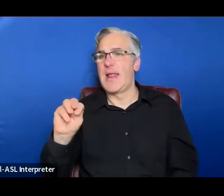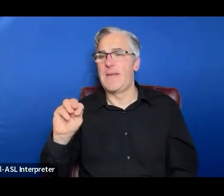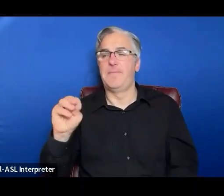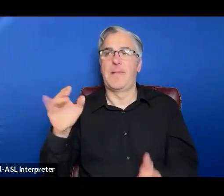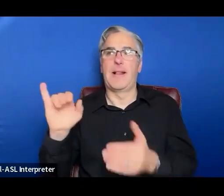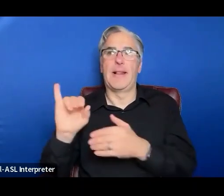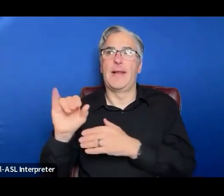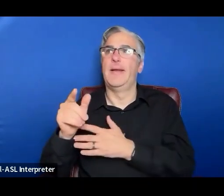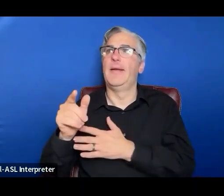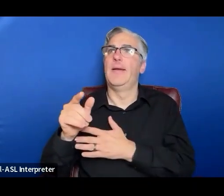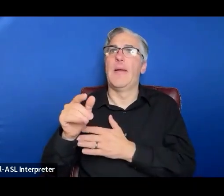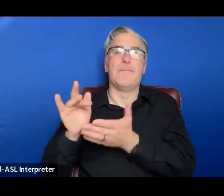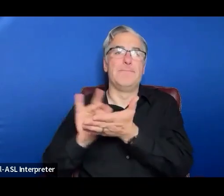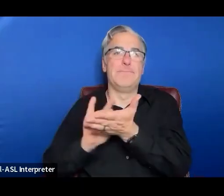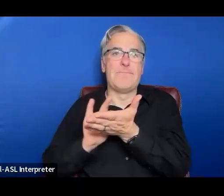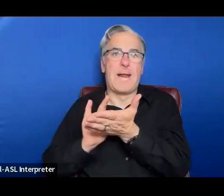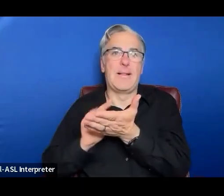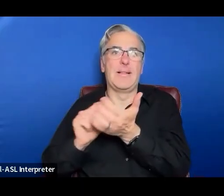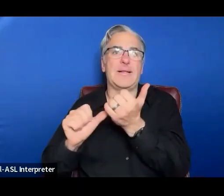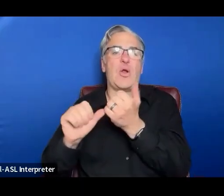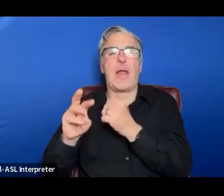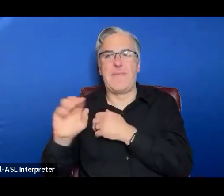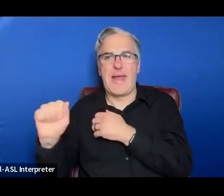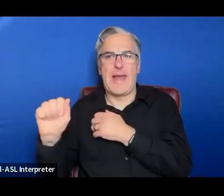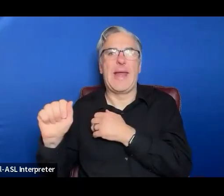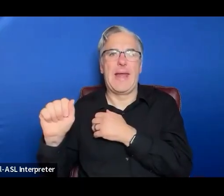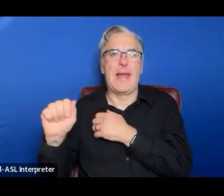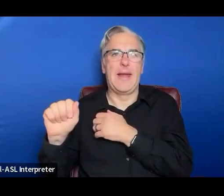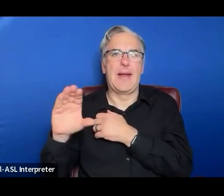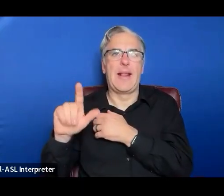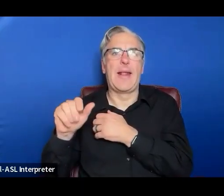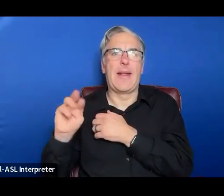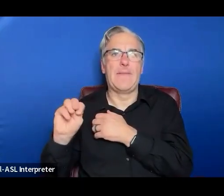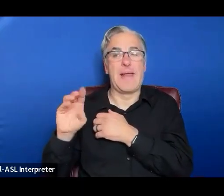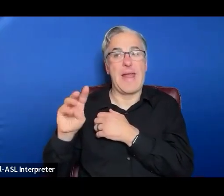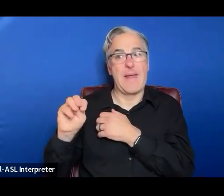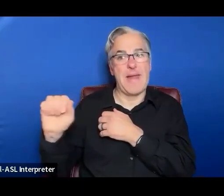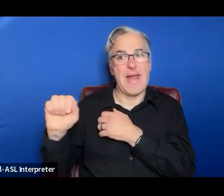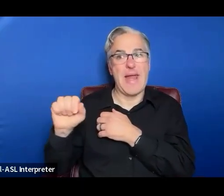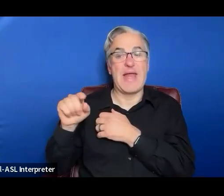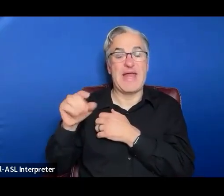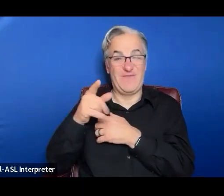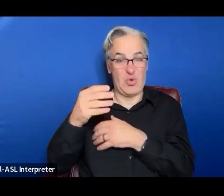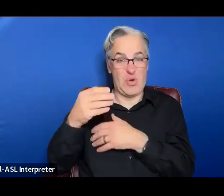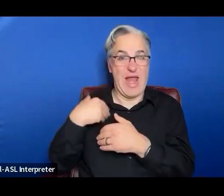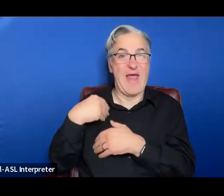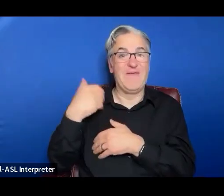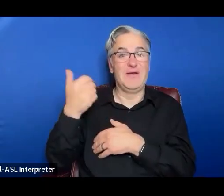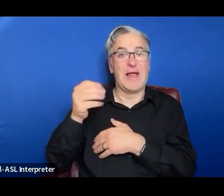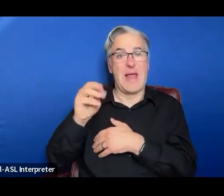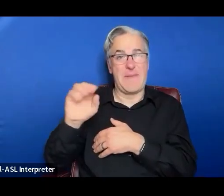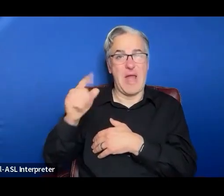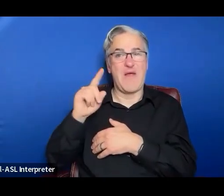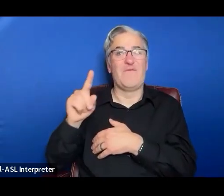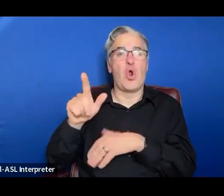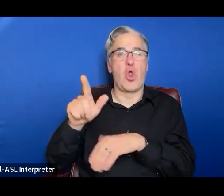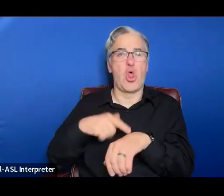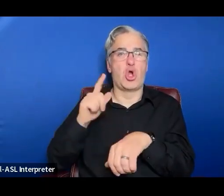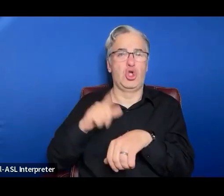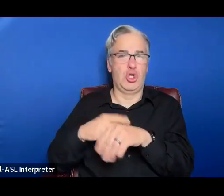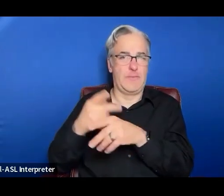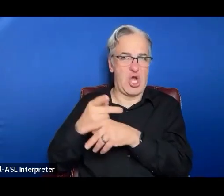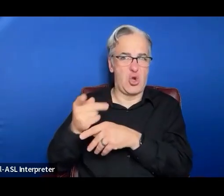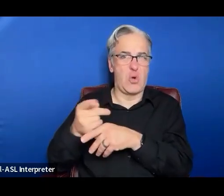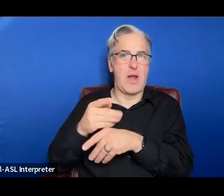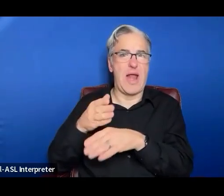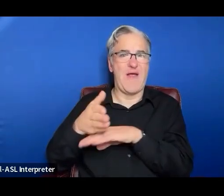be something like a medical assistance claim. Because medical assistance, if you get medical assistance for long-term care after the age